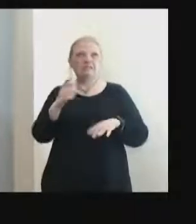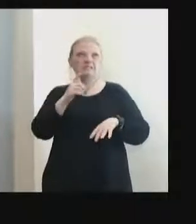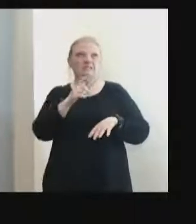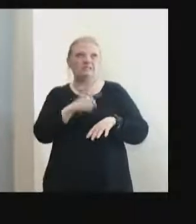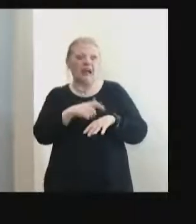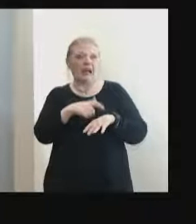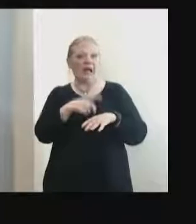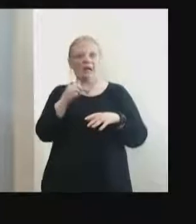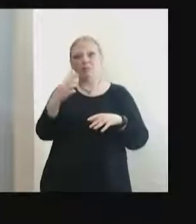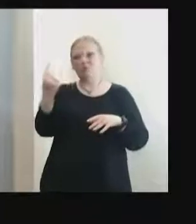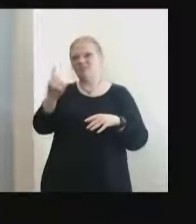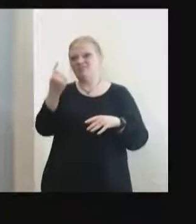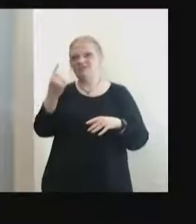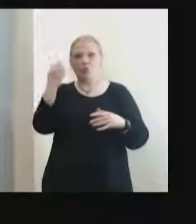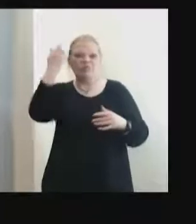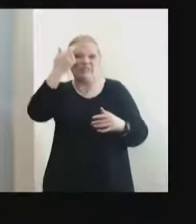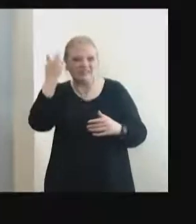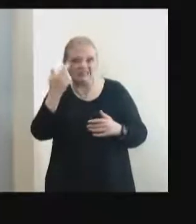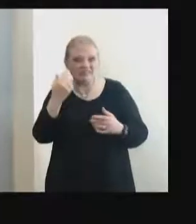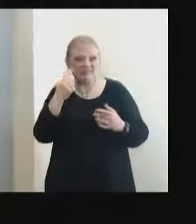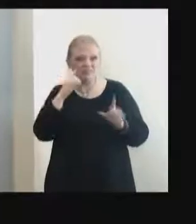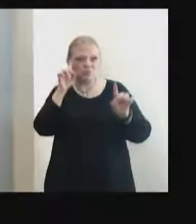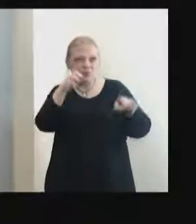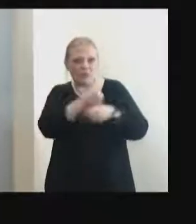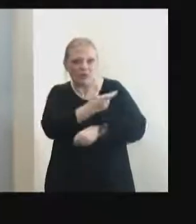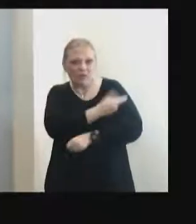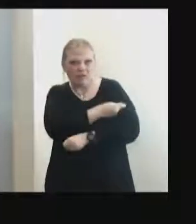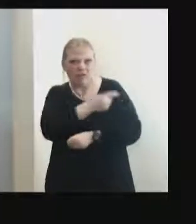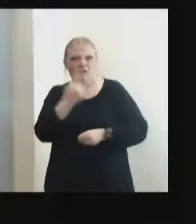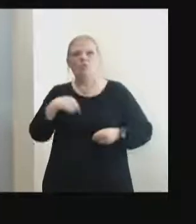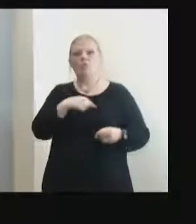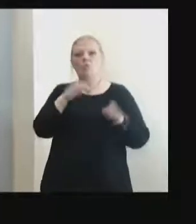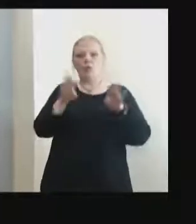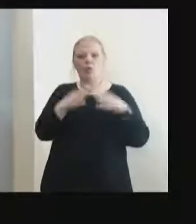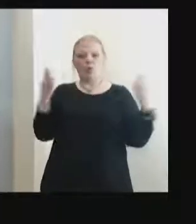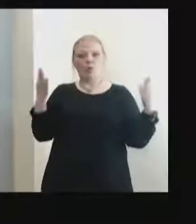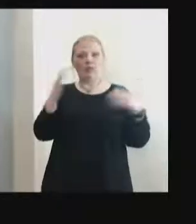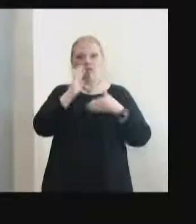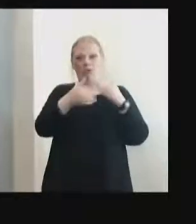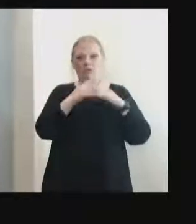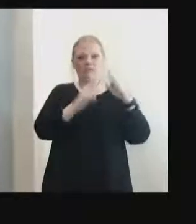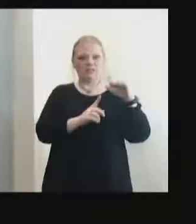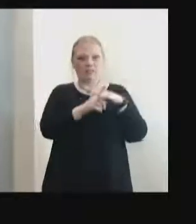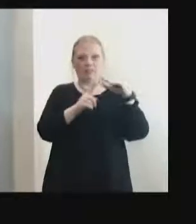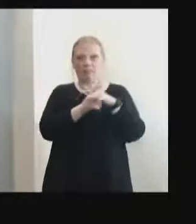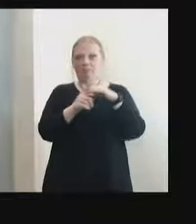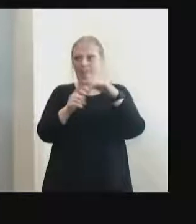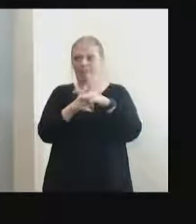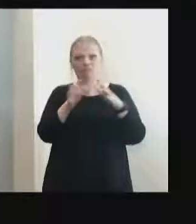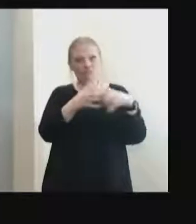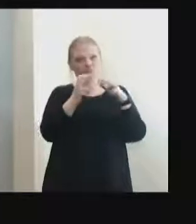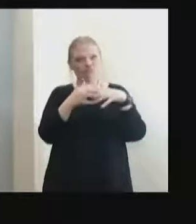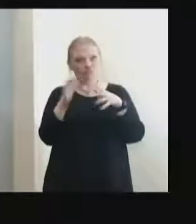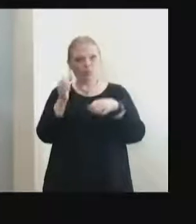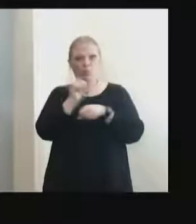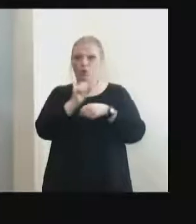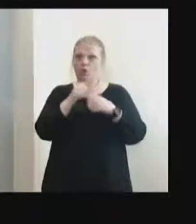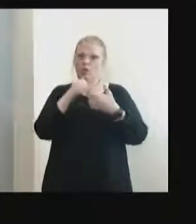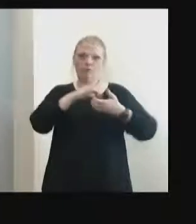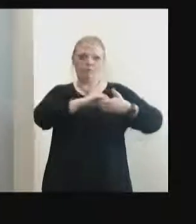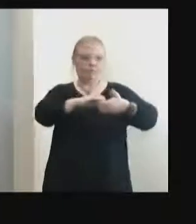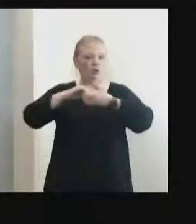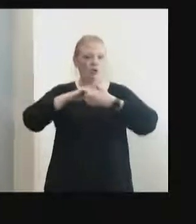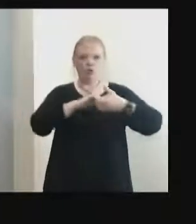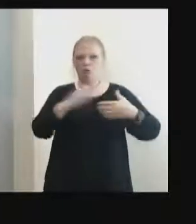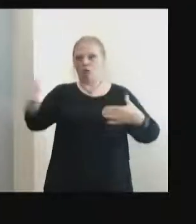a dose or a reason to go to the location. So we're opening up all these pop-up clinics. We're working with our partners across the spectrum to